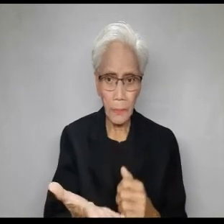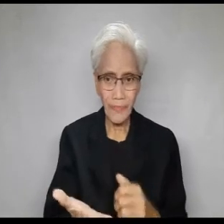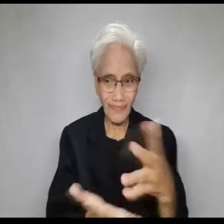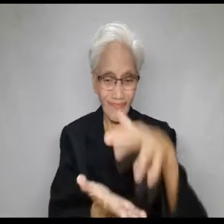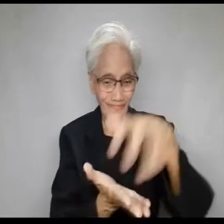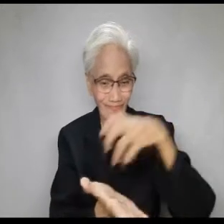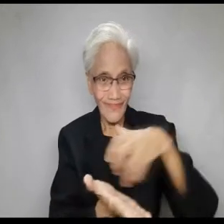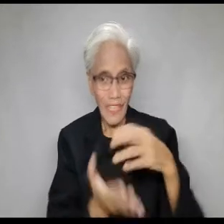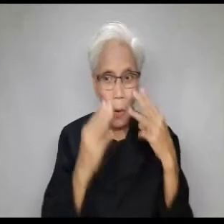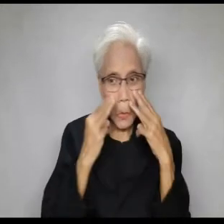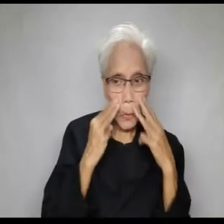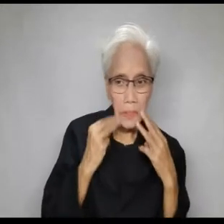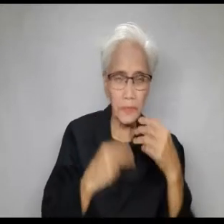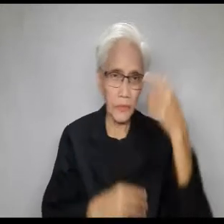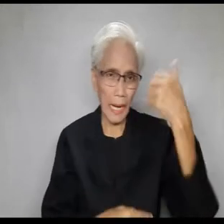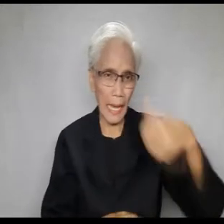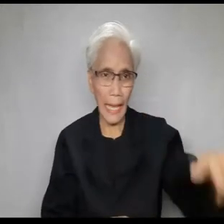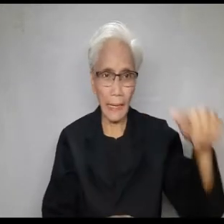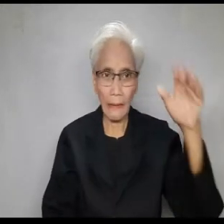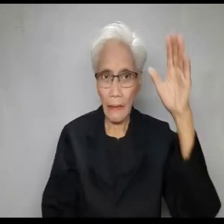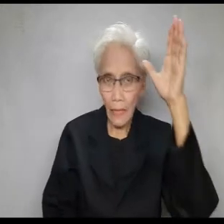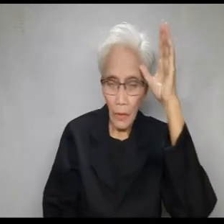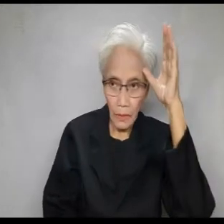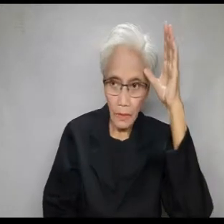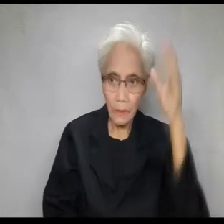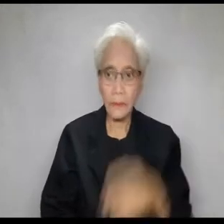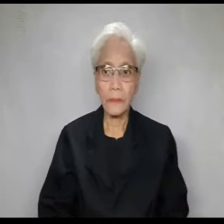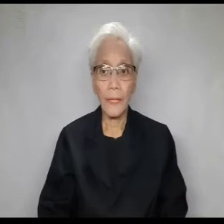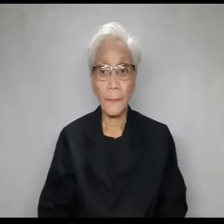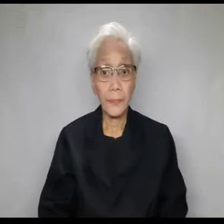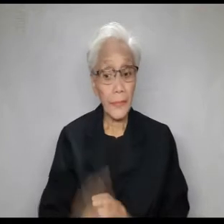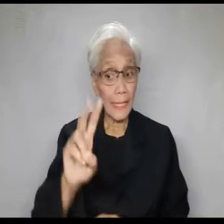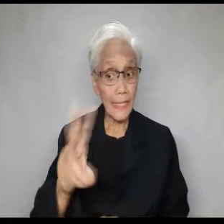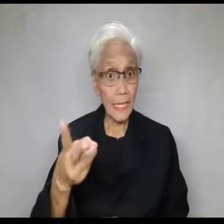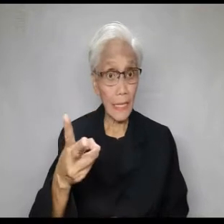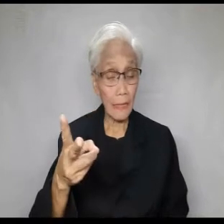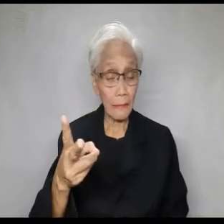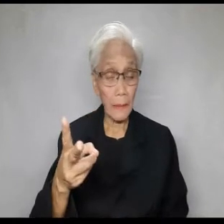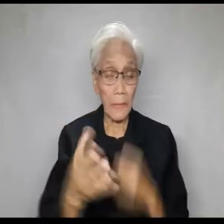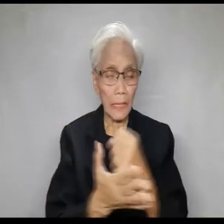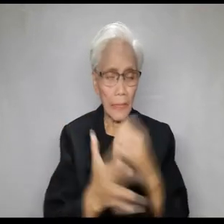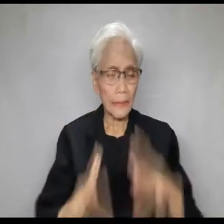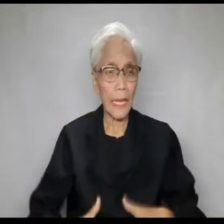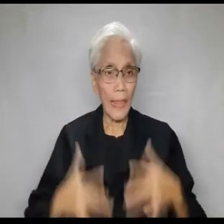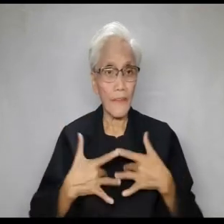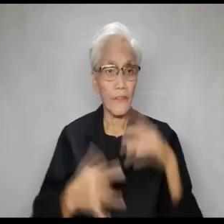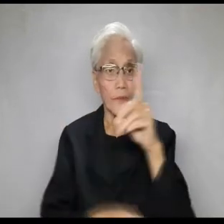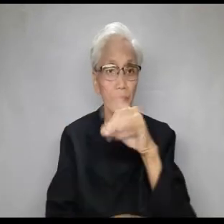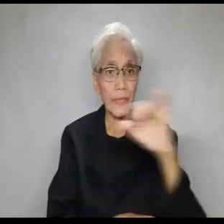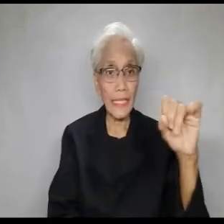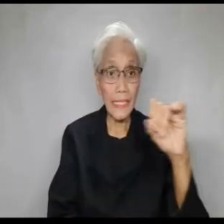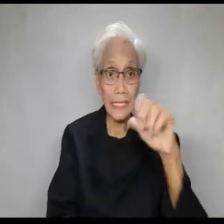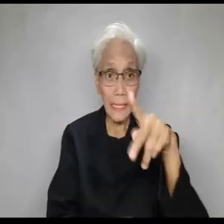The greedy weeps for any cause." The book of Sirach tells us. The second mark of a loser is